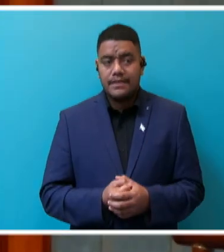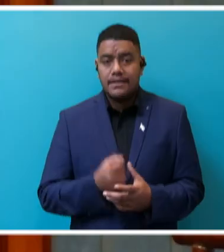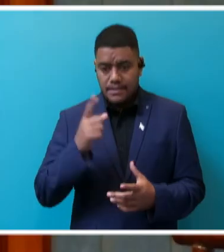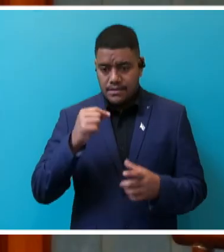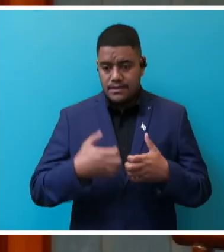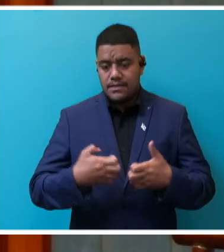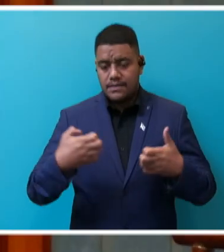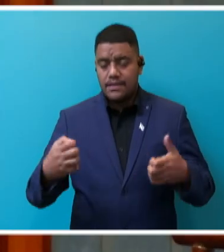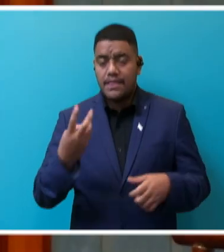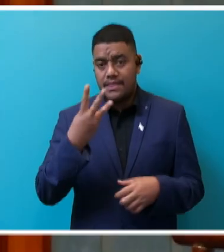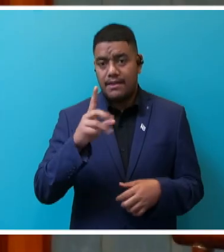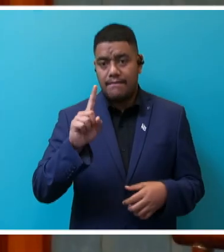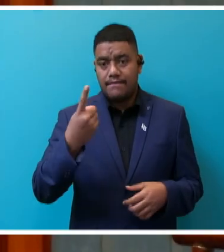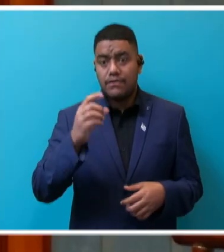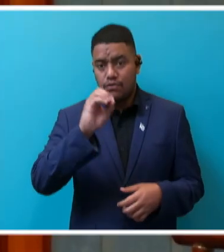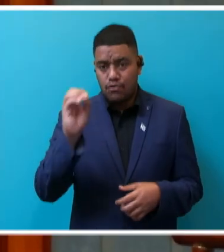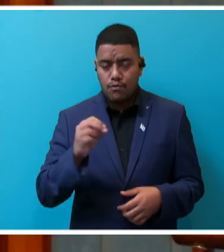until 31st October